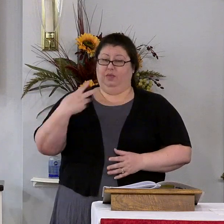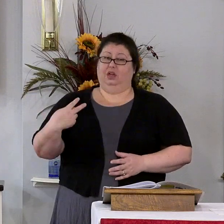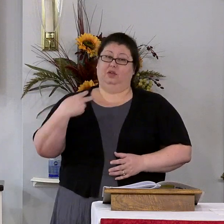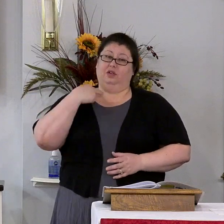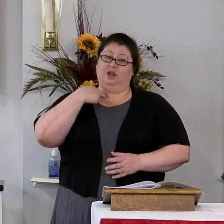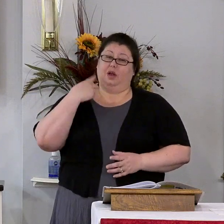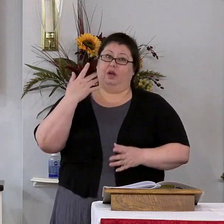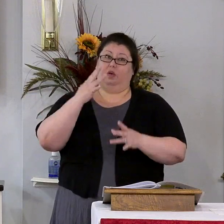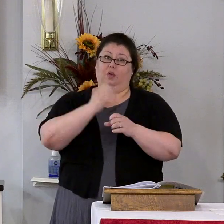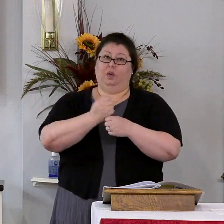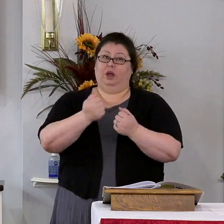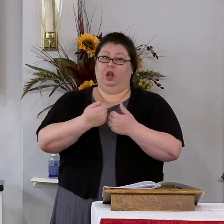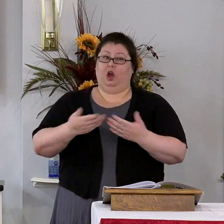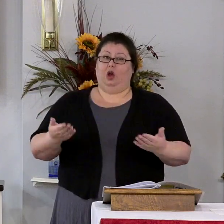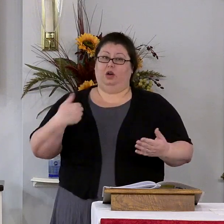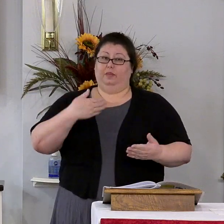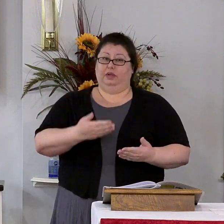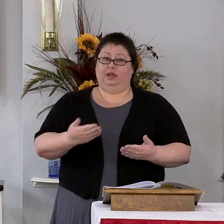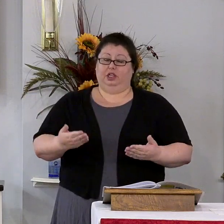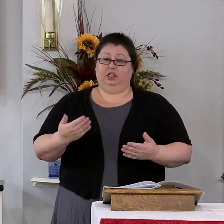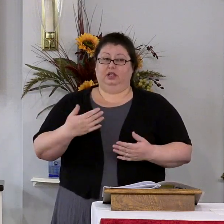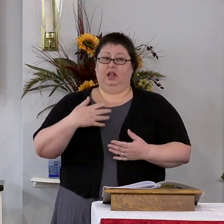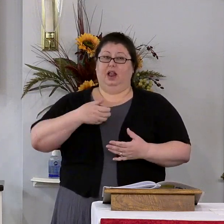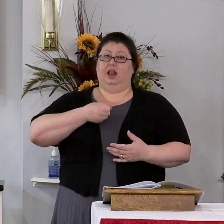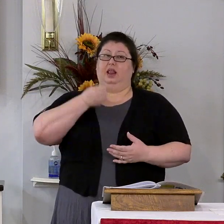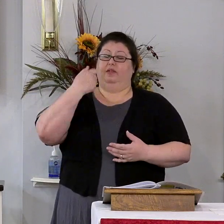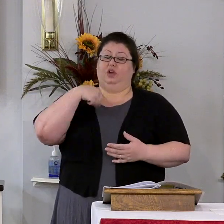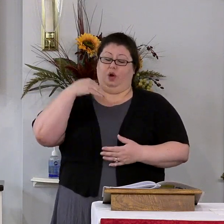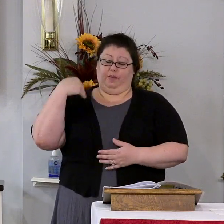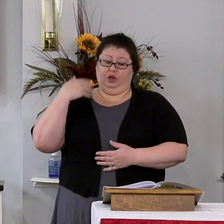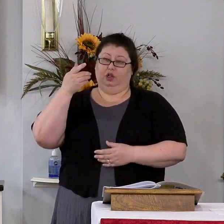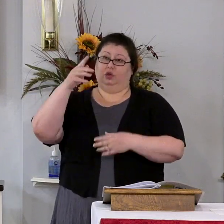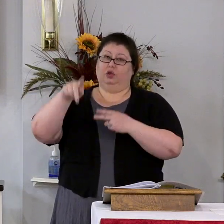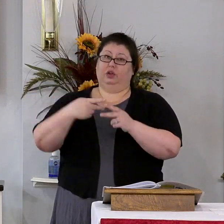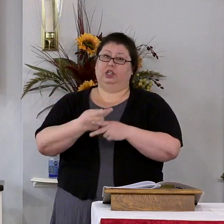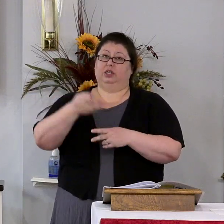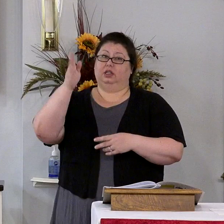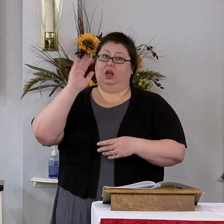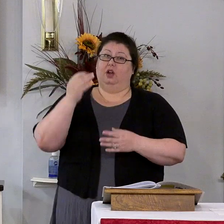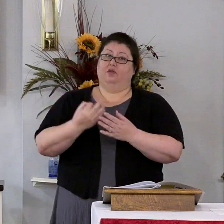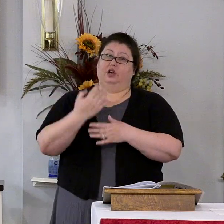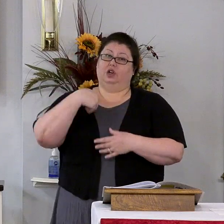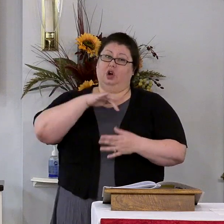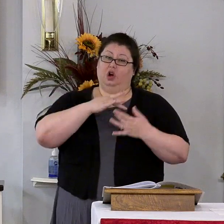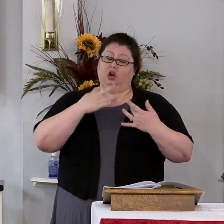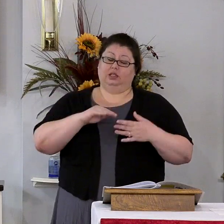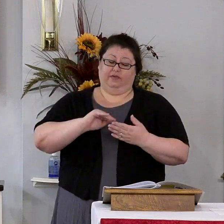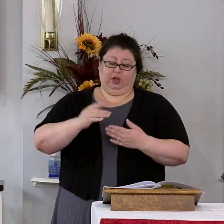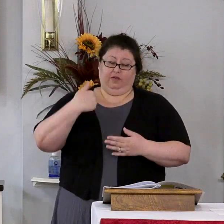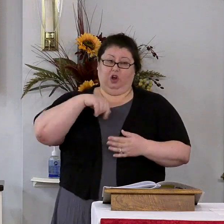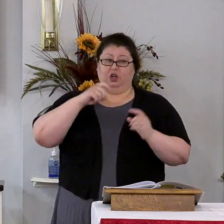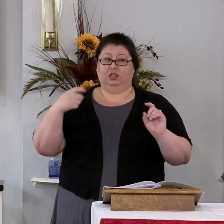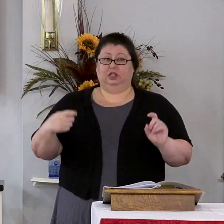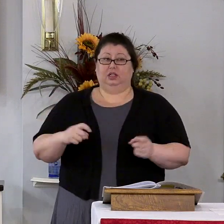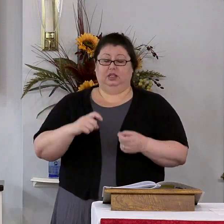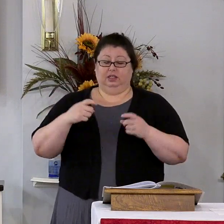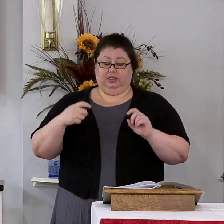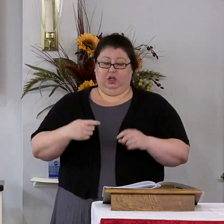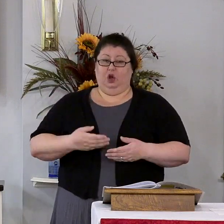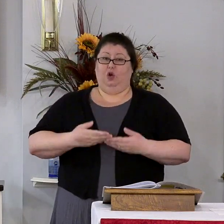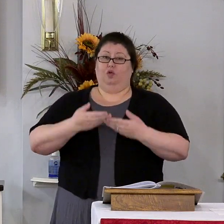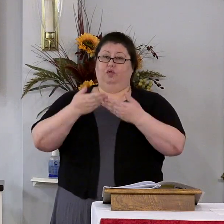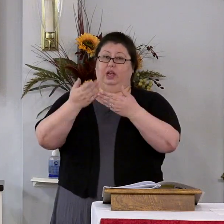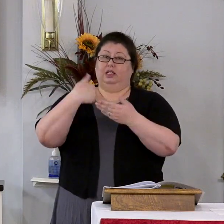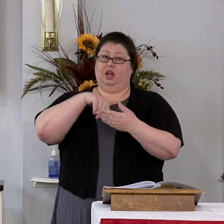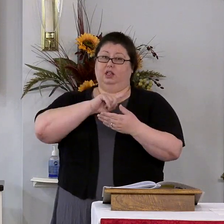our possessions. Lift our burdens, gracious God. Refresh our hearts and forgive our sin. Raise